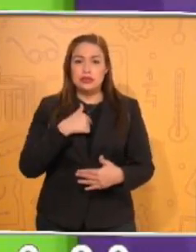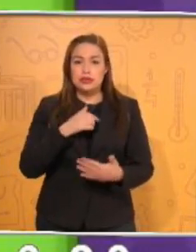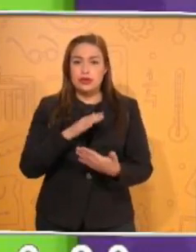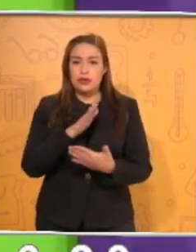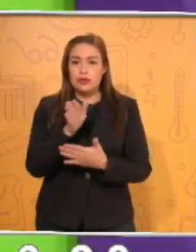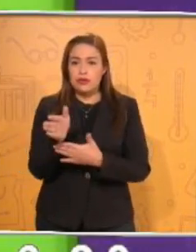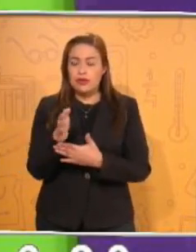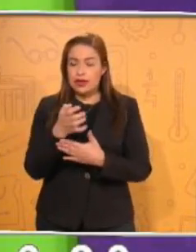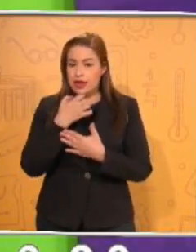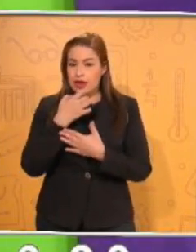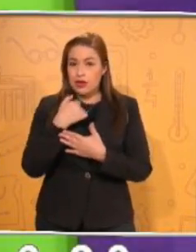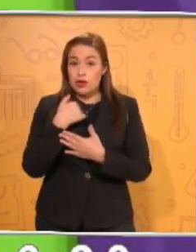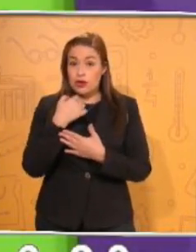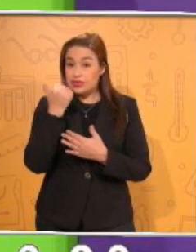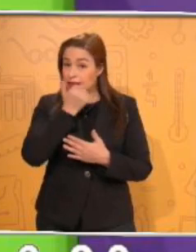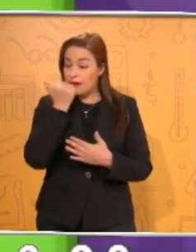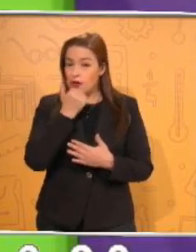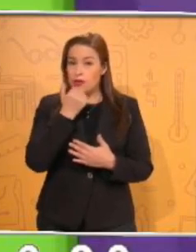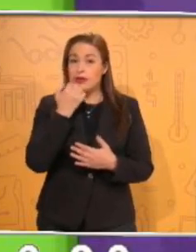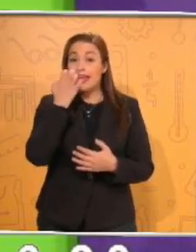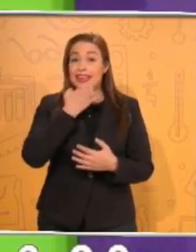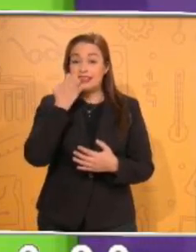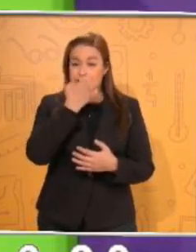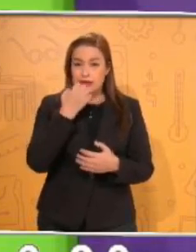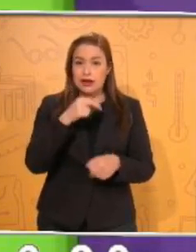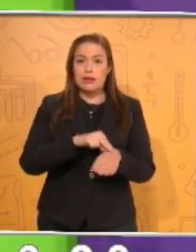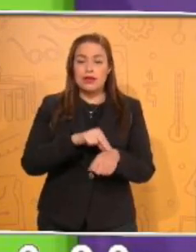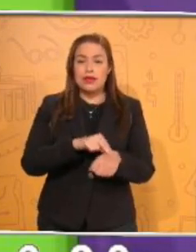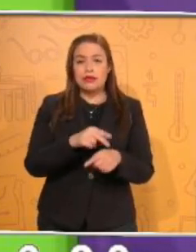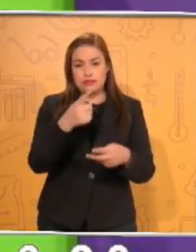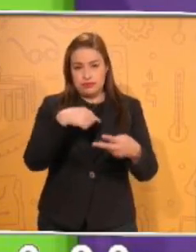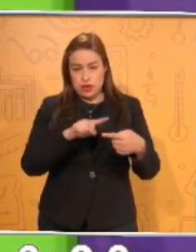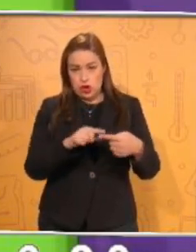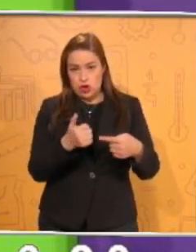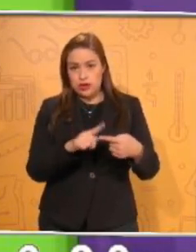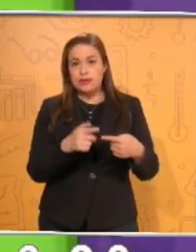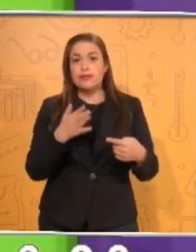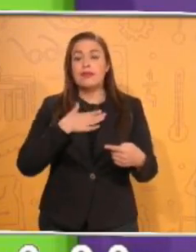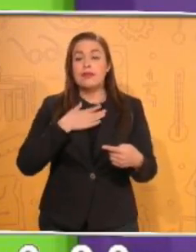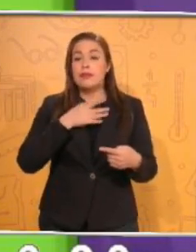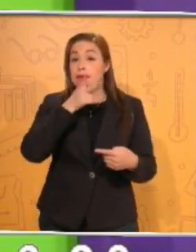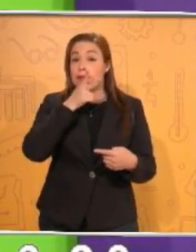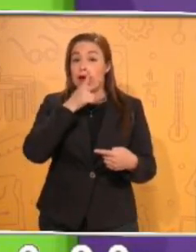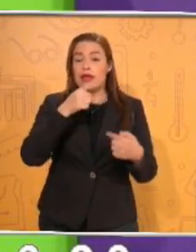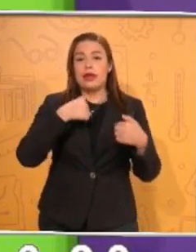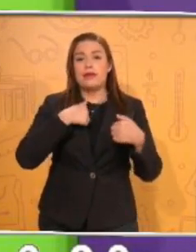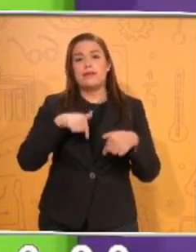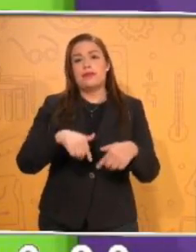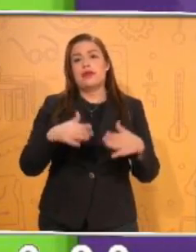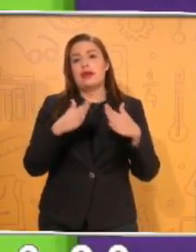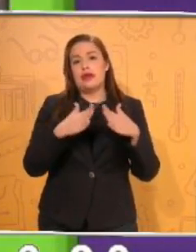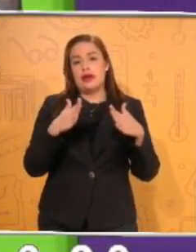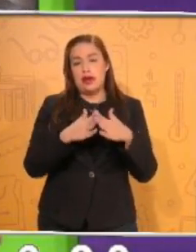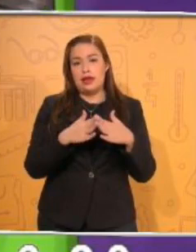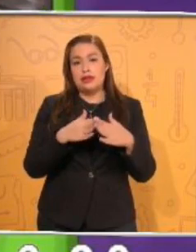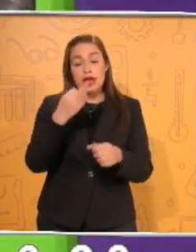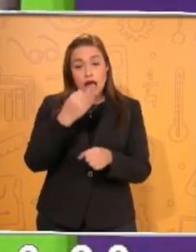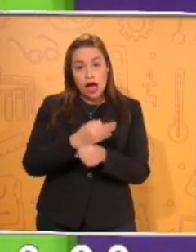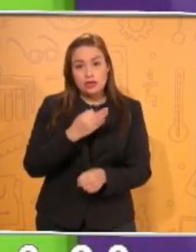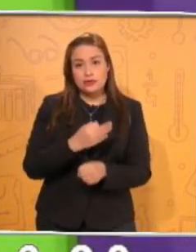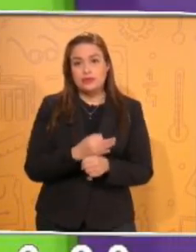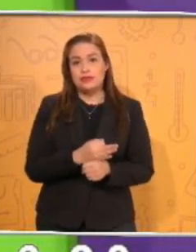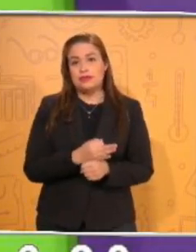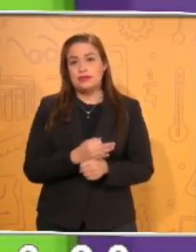school medicine. My father is in my house in this moment,